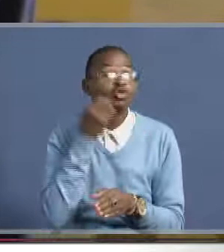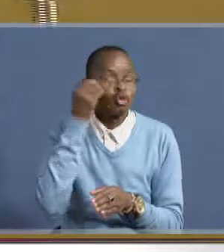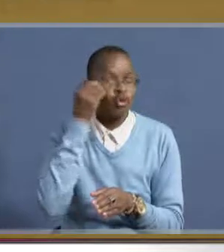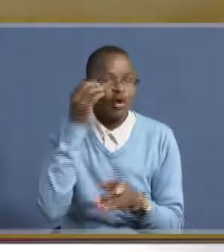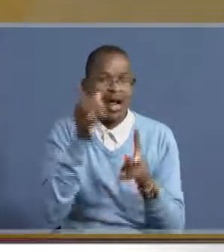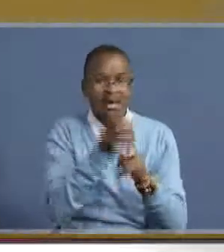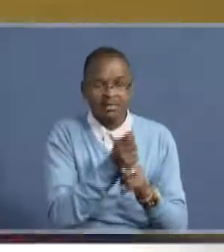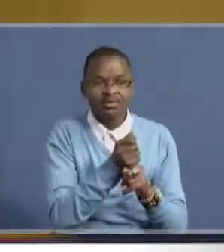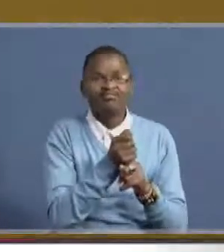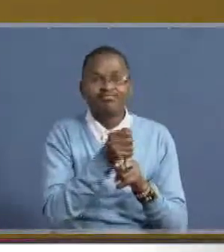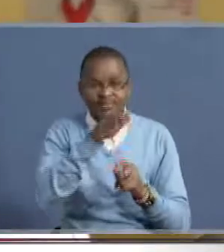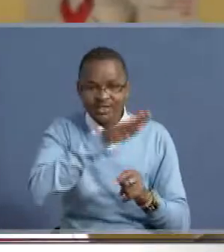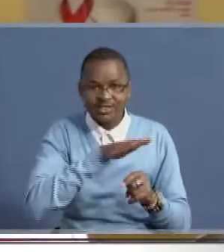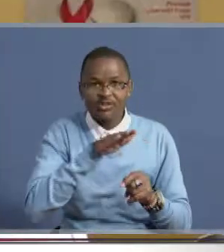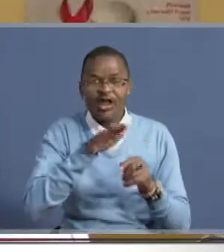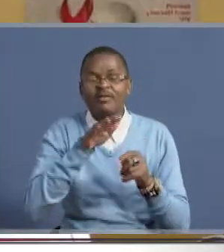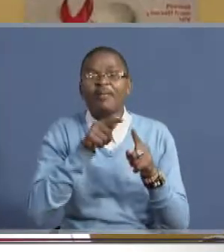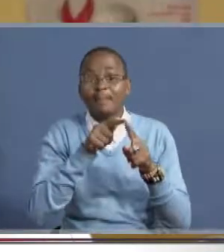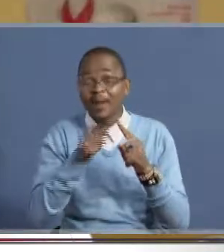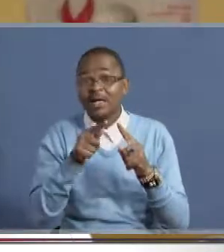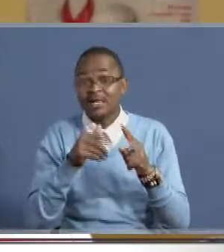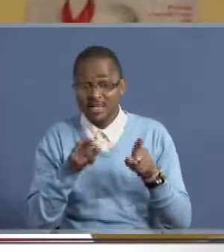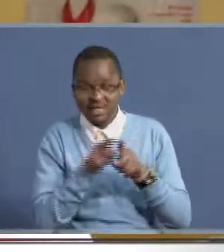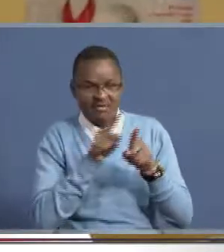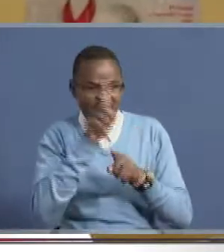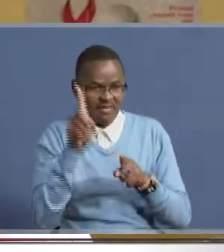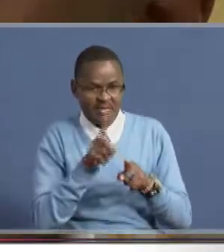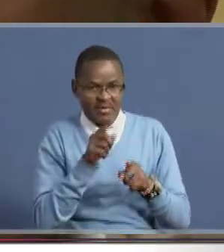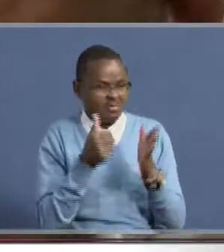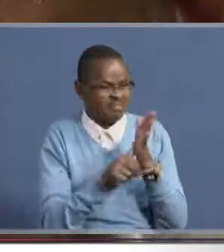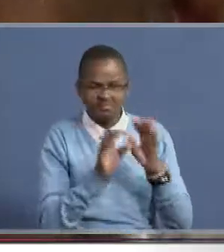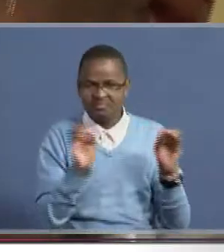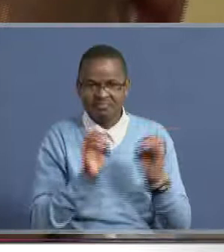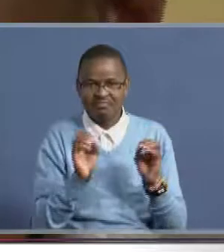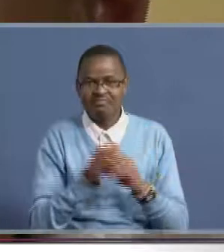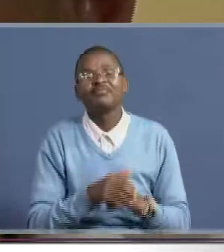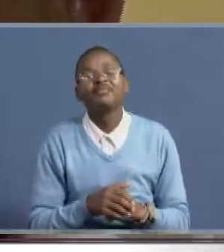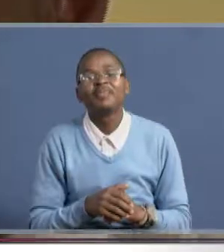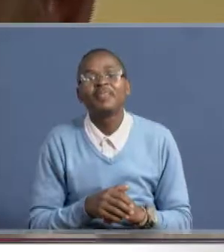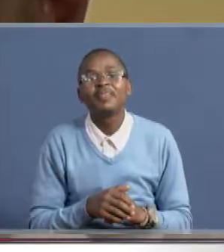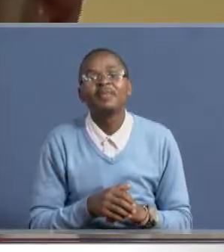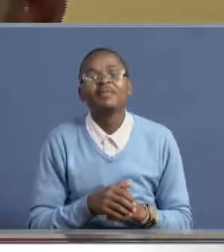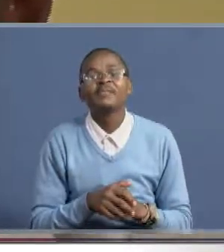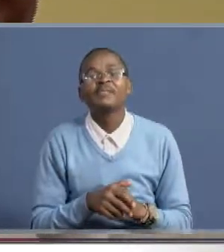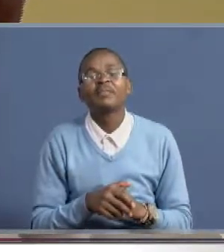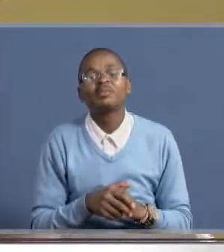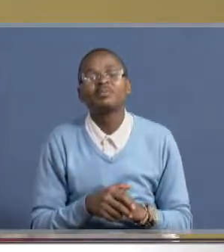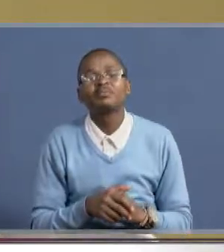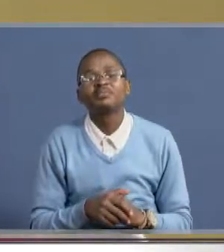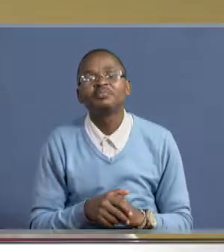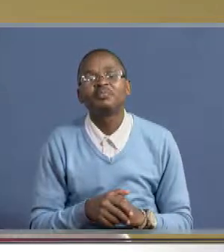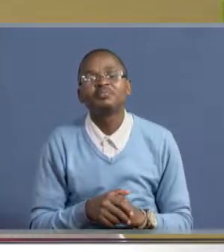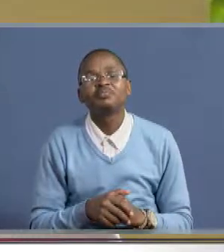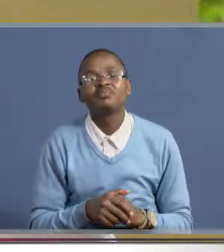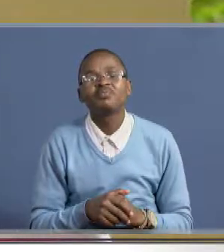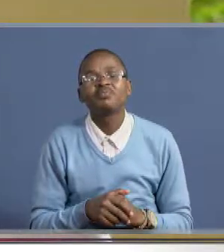to a new environment that offered nothing much but anxiety has never been a problem. No, it's like Cuba.